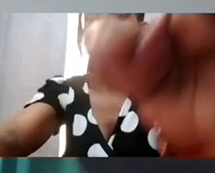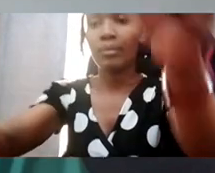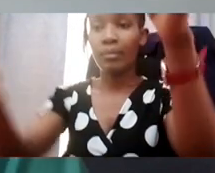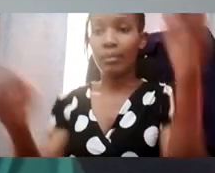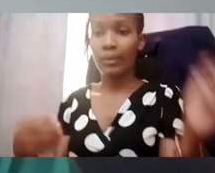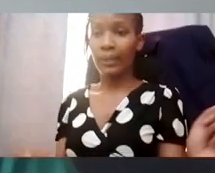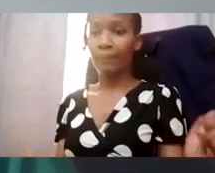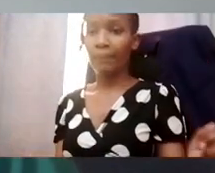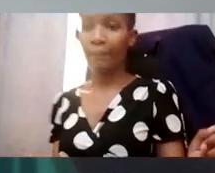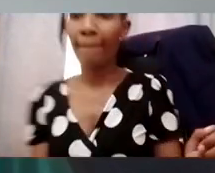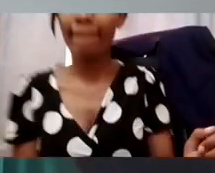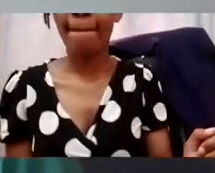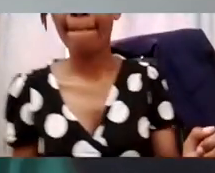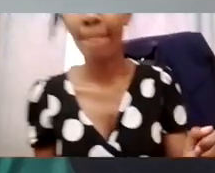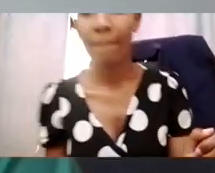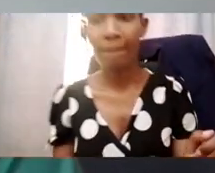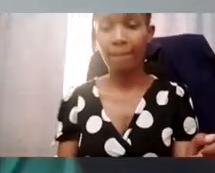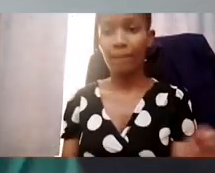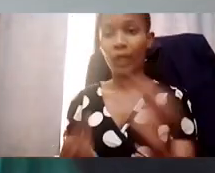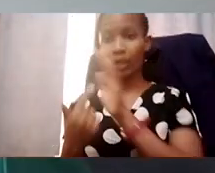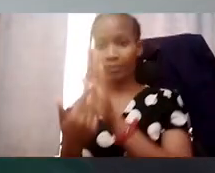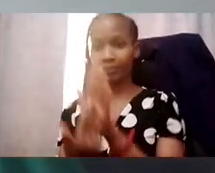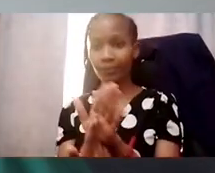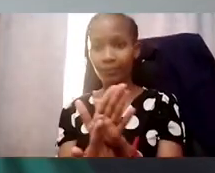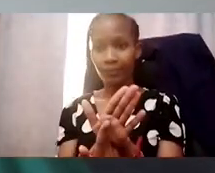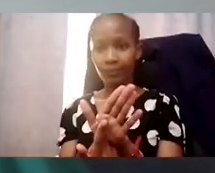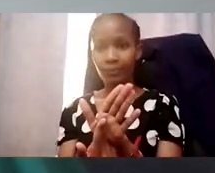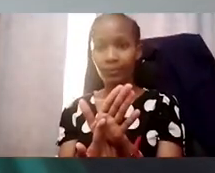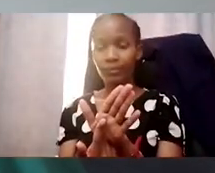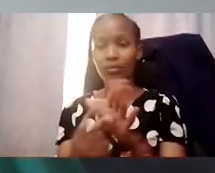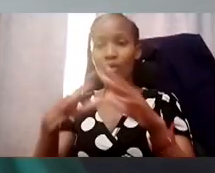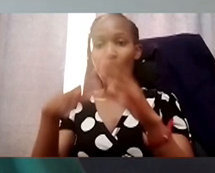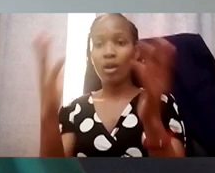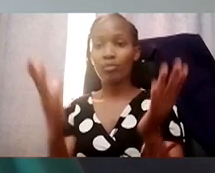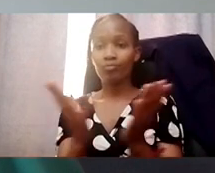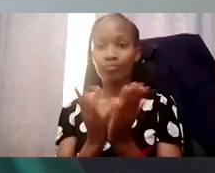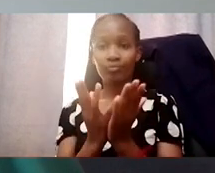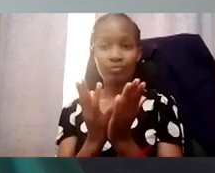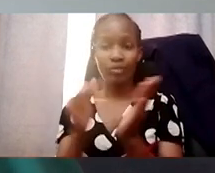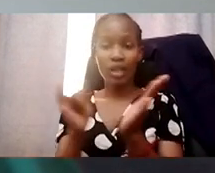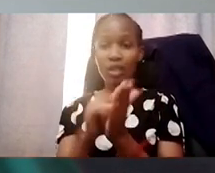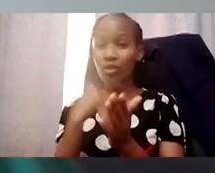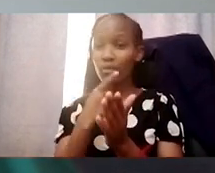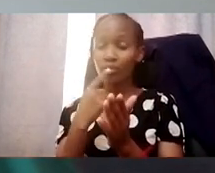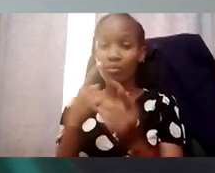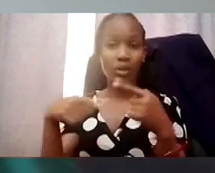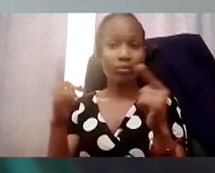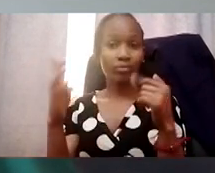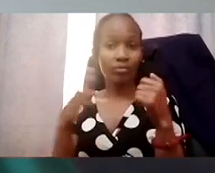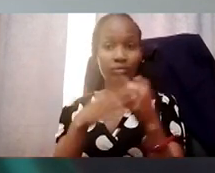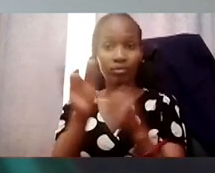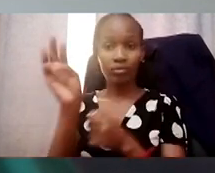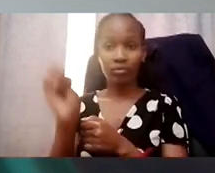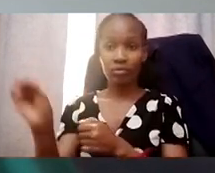They all compete out there to show the world that forcibly displaced persons, who stand at about 90 million at the moment, who are, of course,